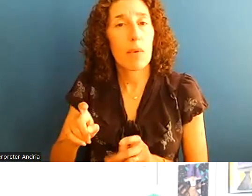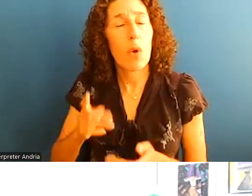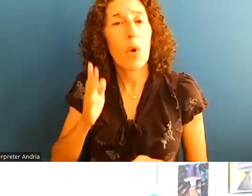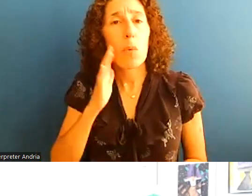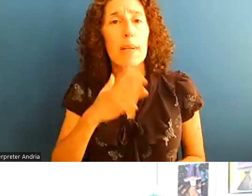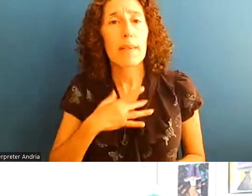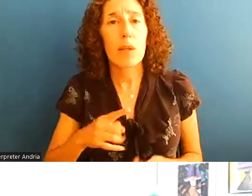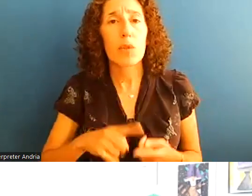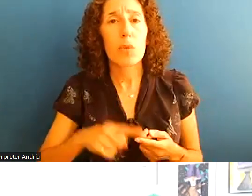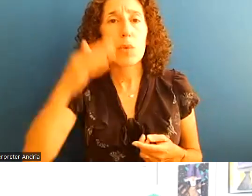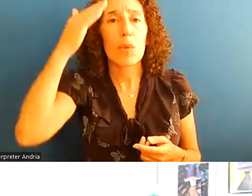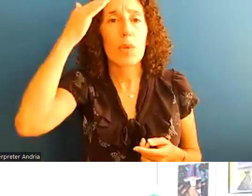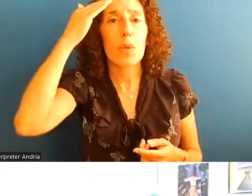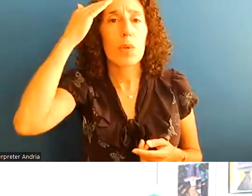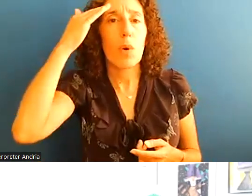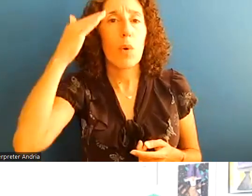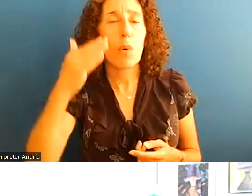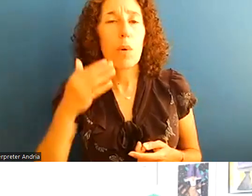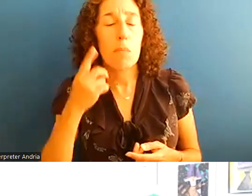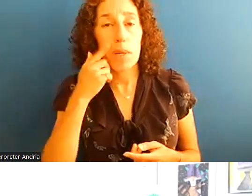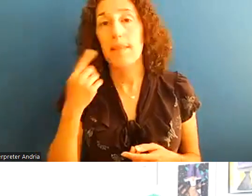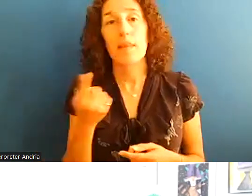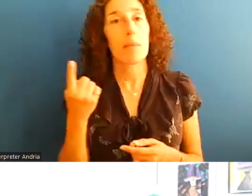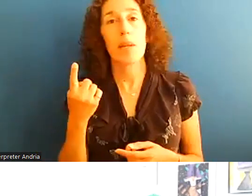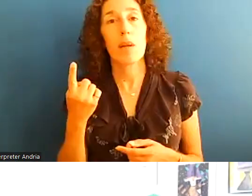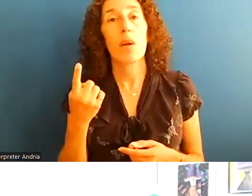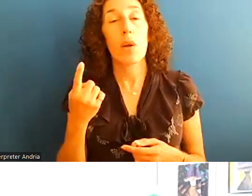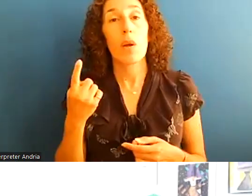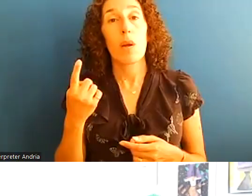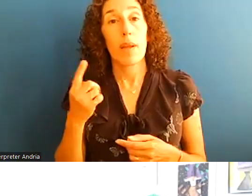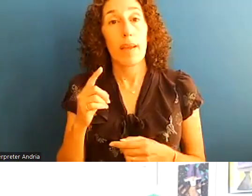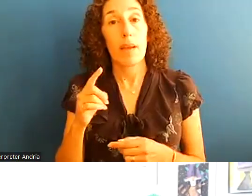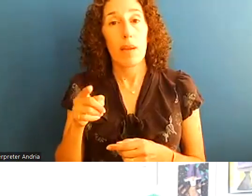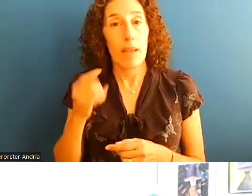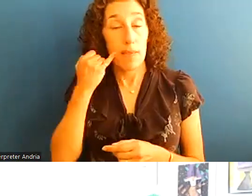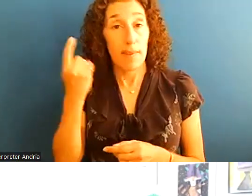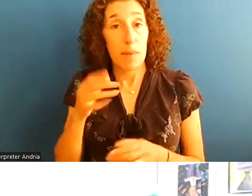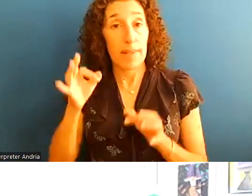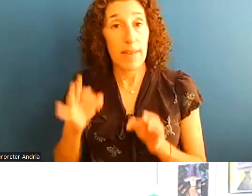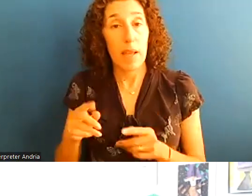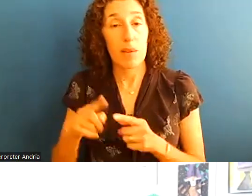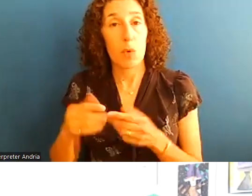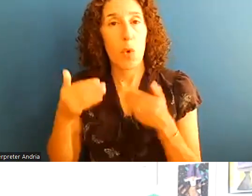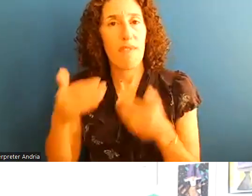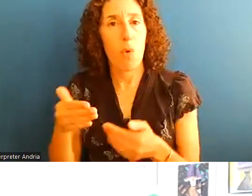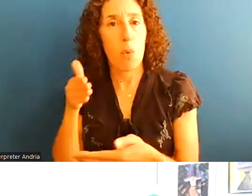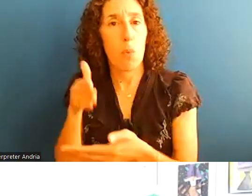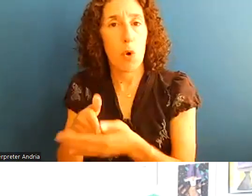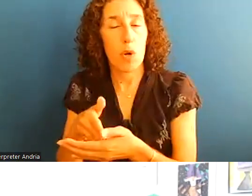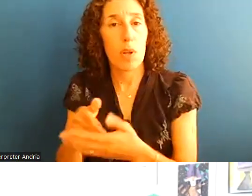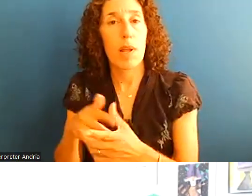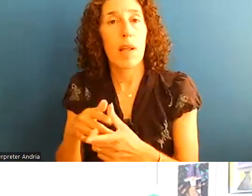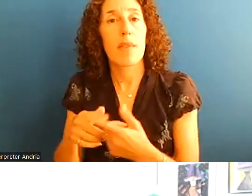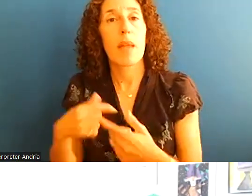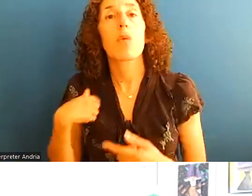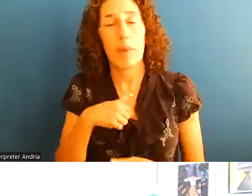involved until somebody decides, as Jason indicated, that they want to go forward. What I think is so important, though, is if